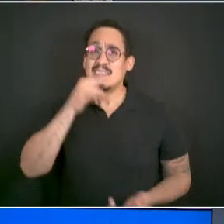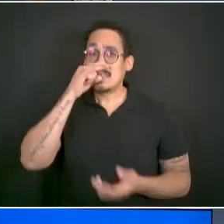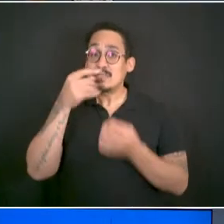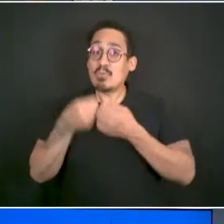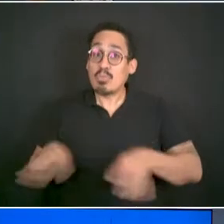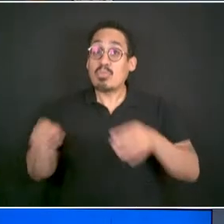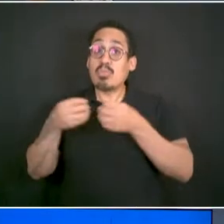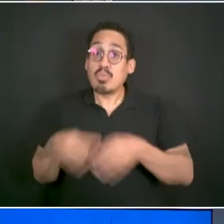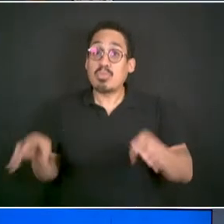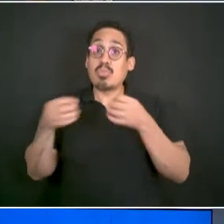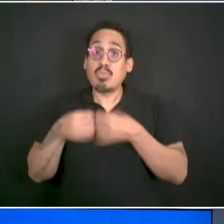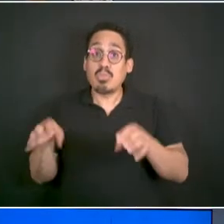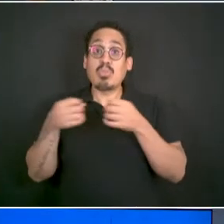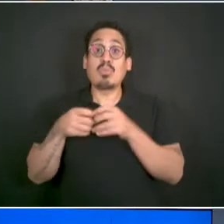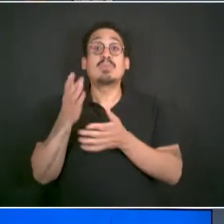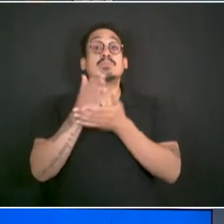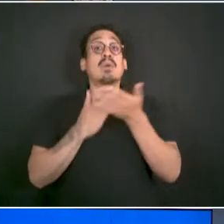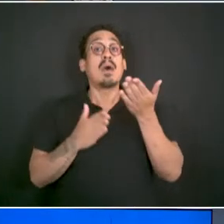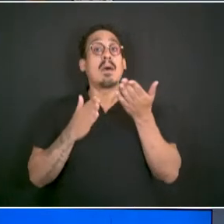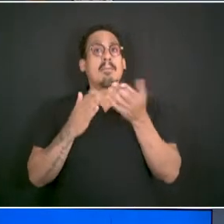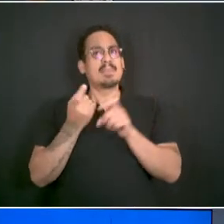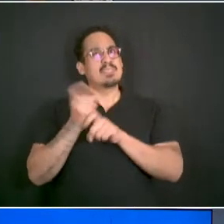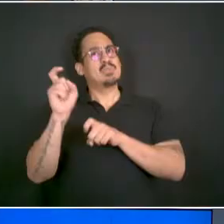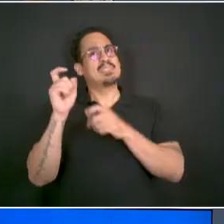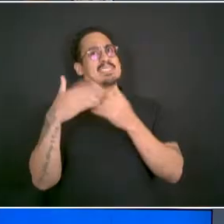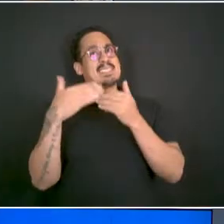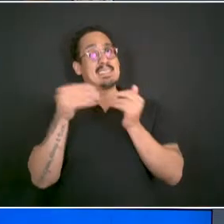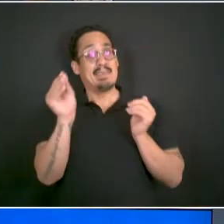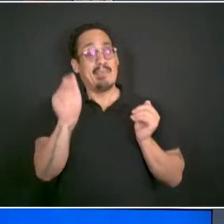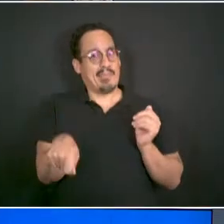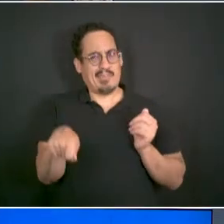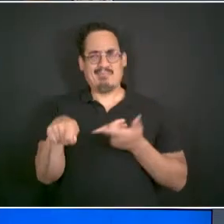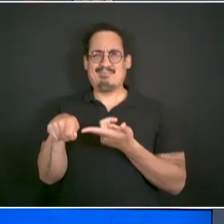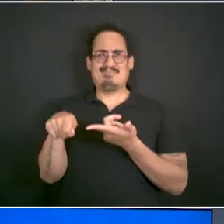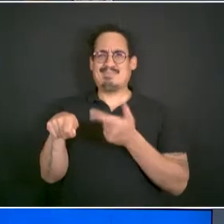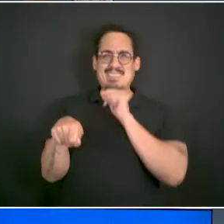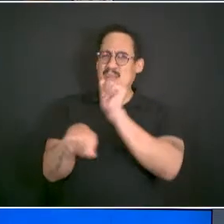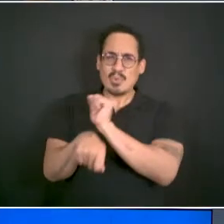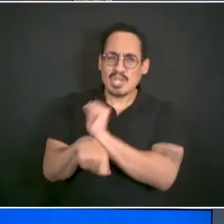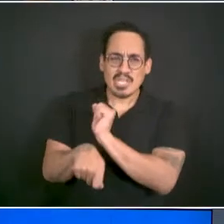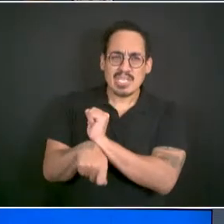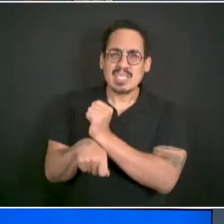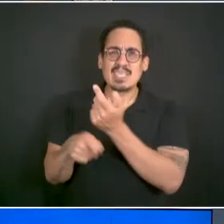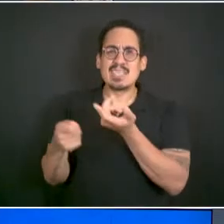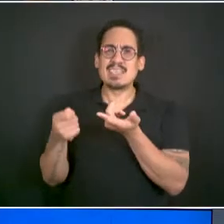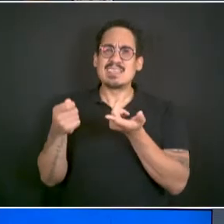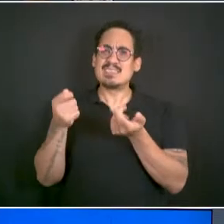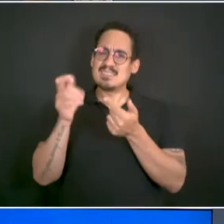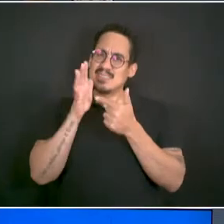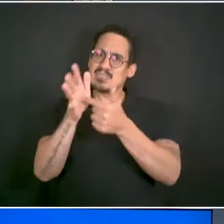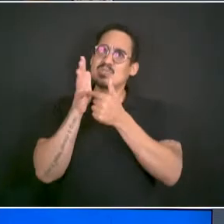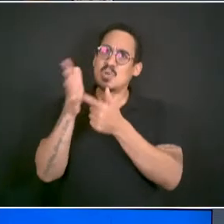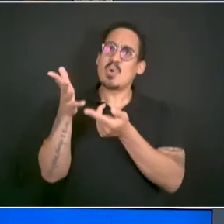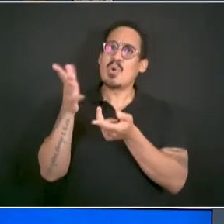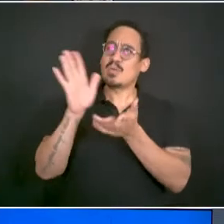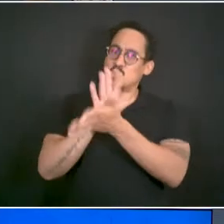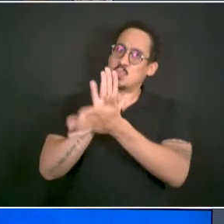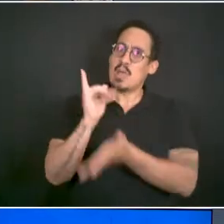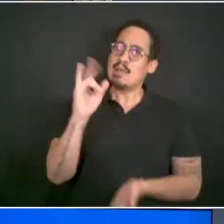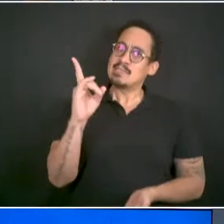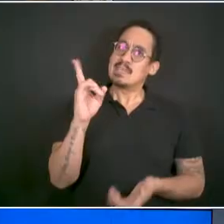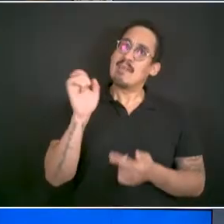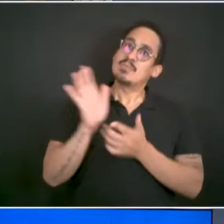some cases in the subway. So when the kids are going to get on the subway, they're not working. And they'll show their school IDs to the